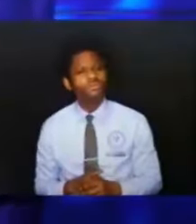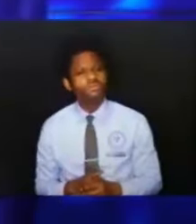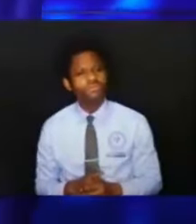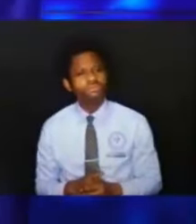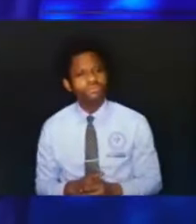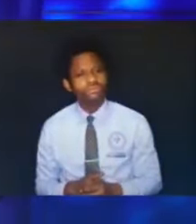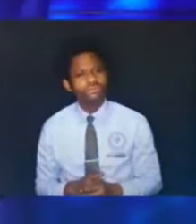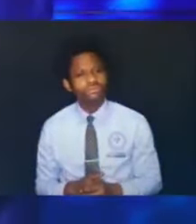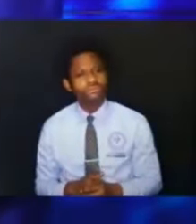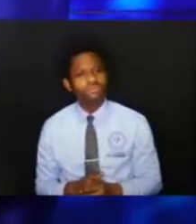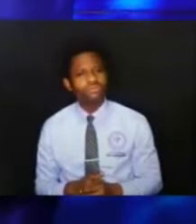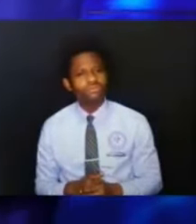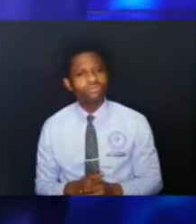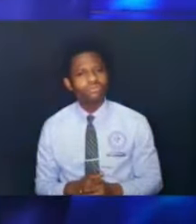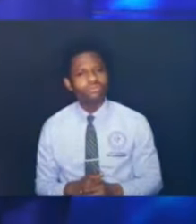We're going to